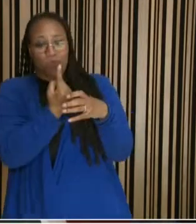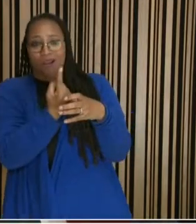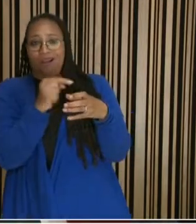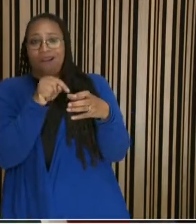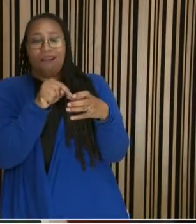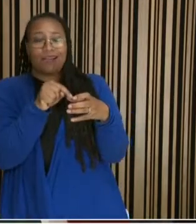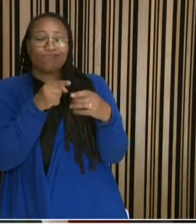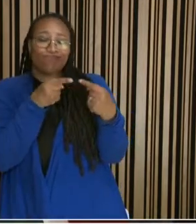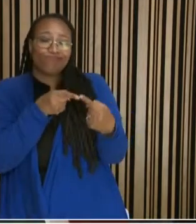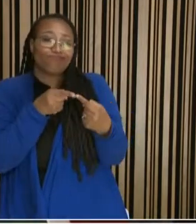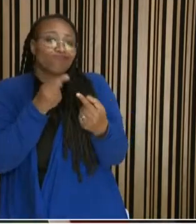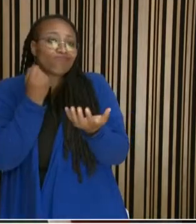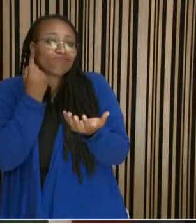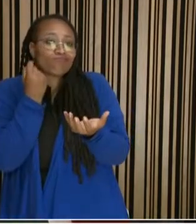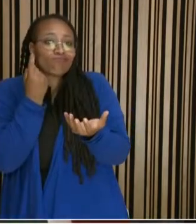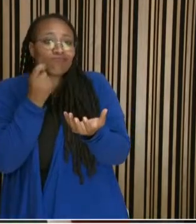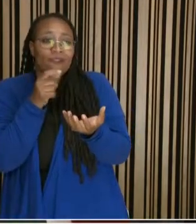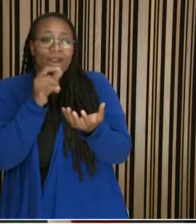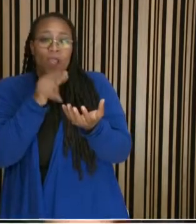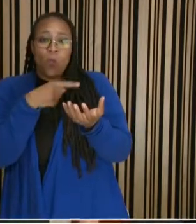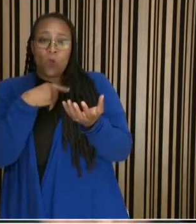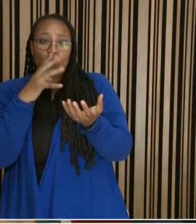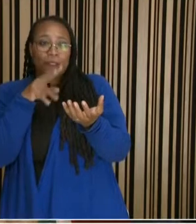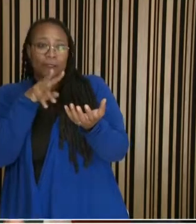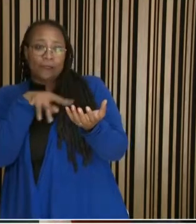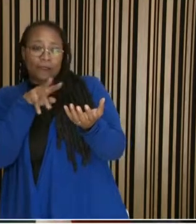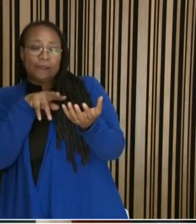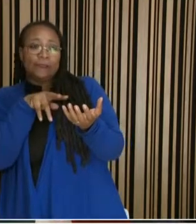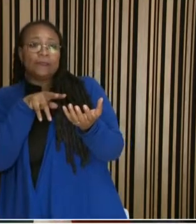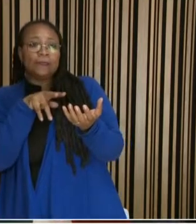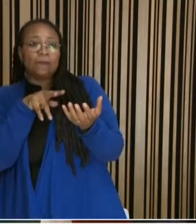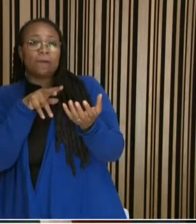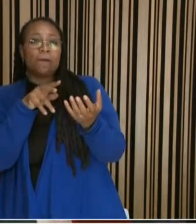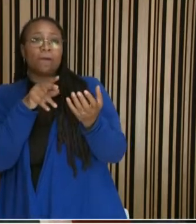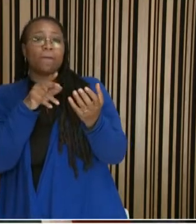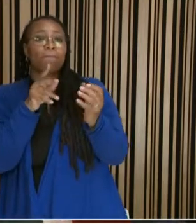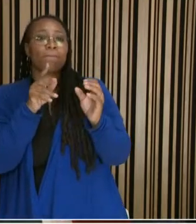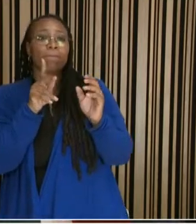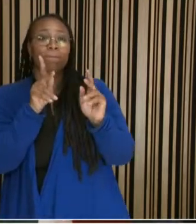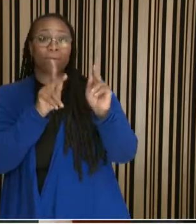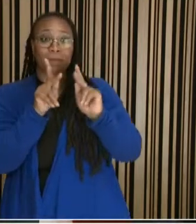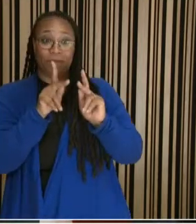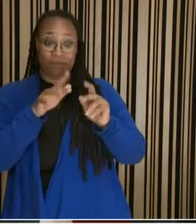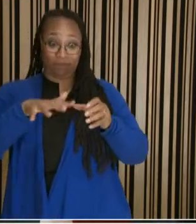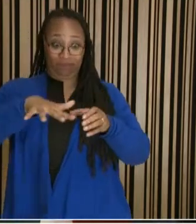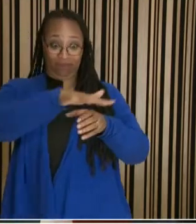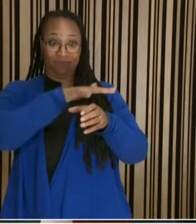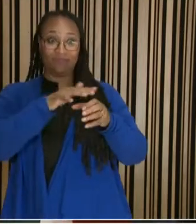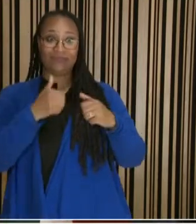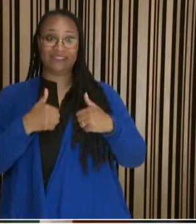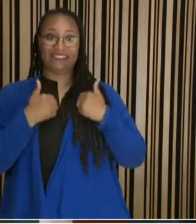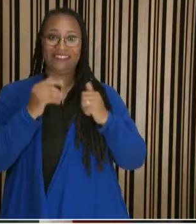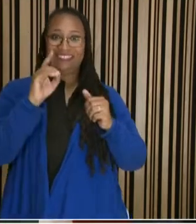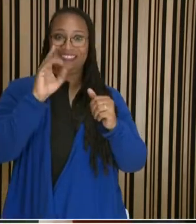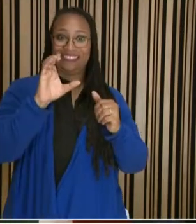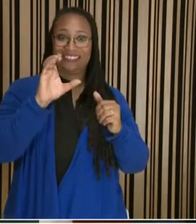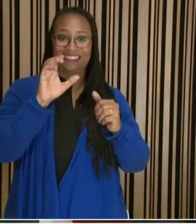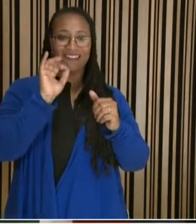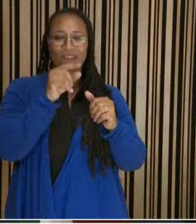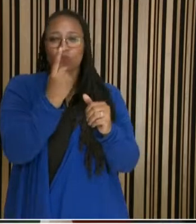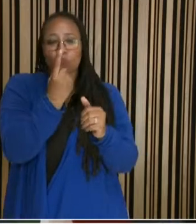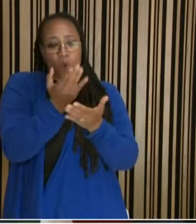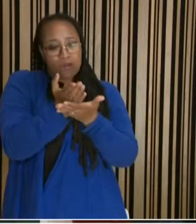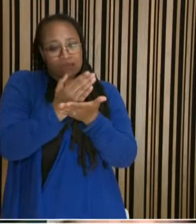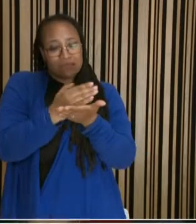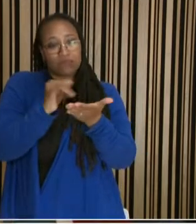only thing that will allow us to have more people live in the district. In part of our